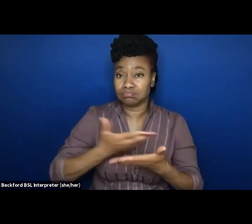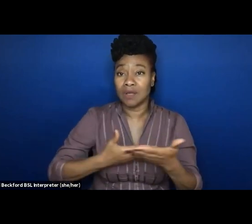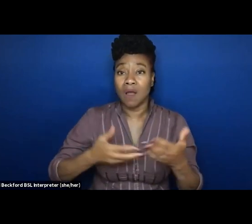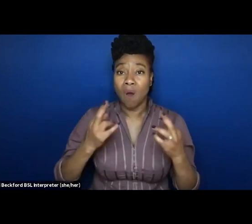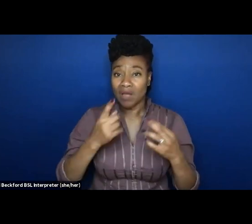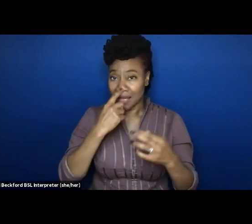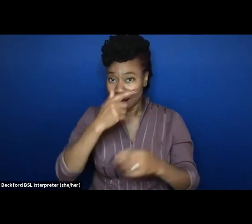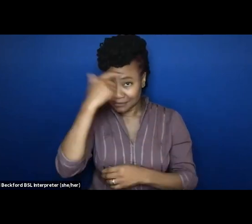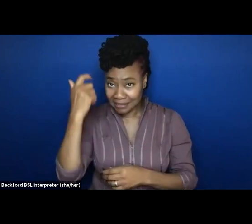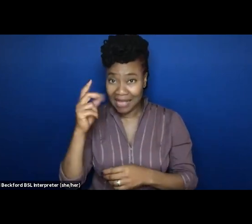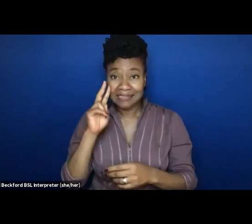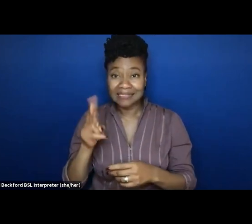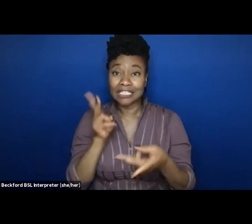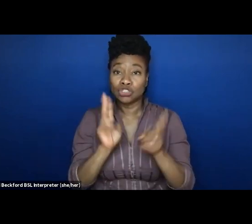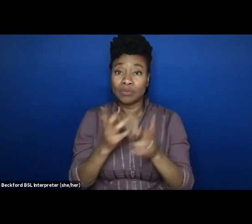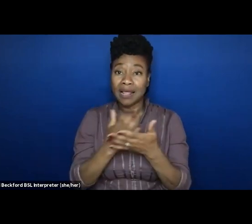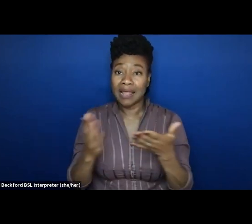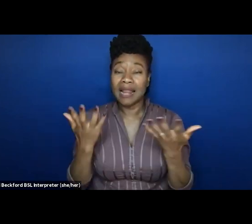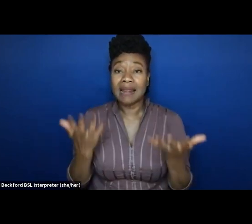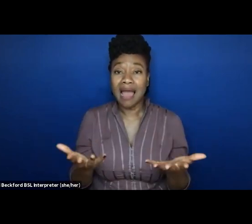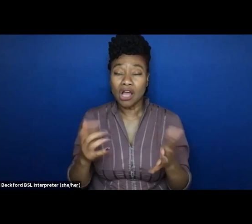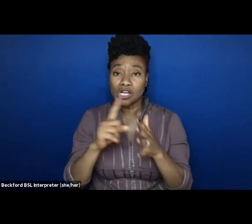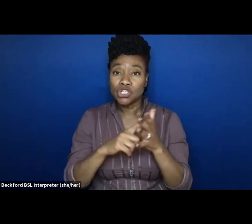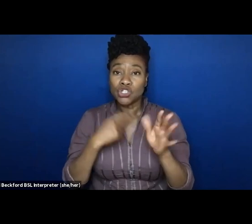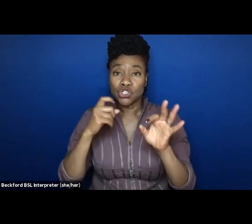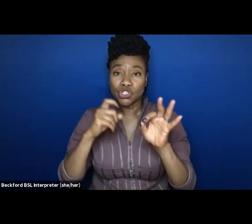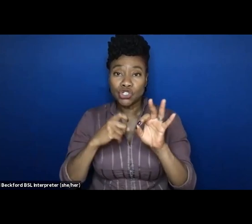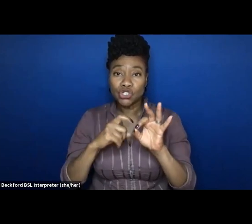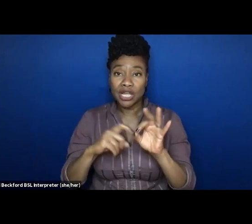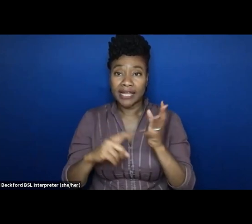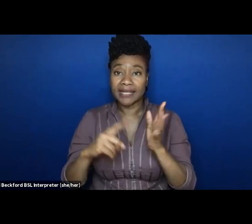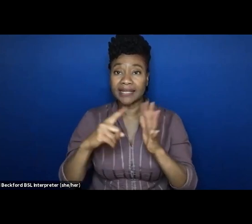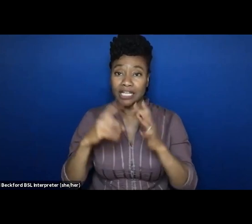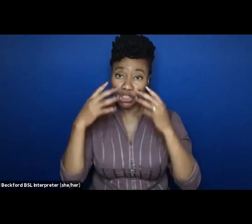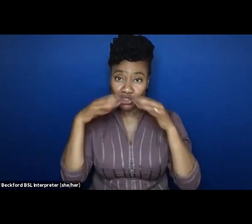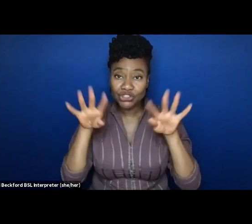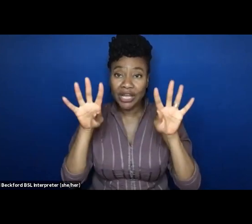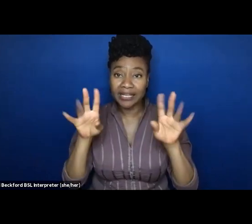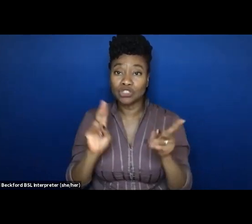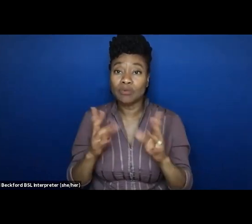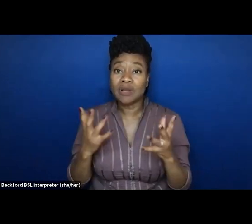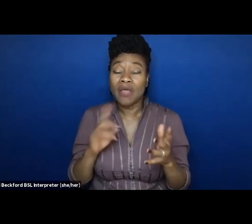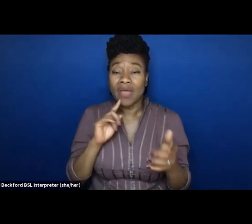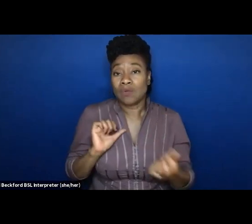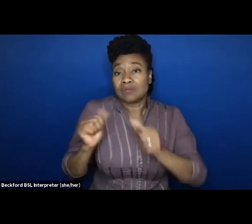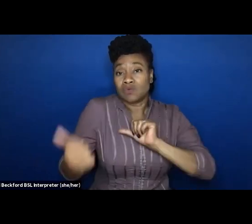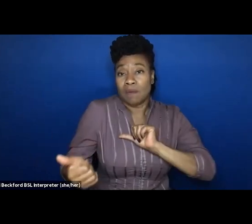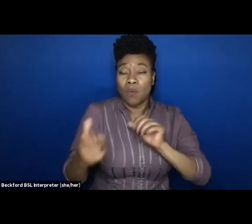them. So you will see Jackie now, and you will meet Eska in a little while when they swap